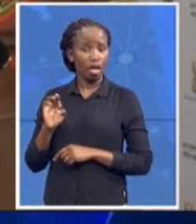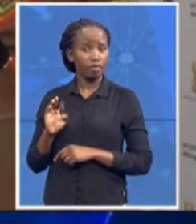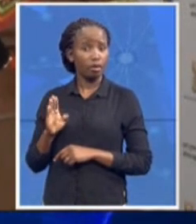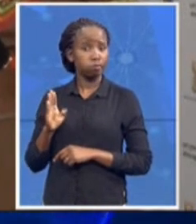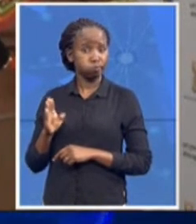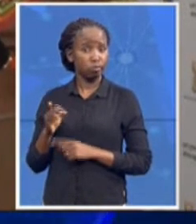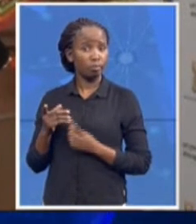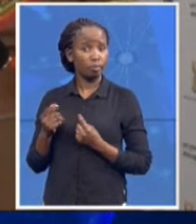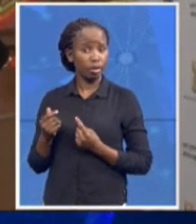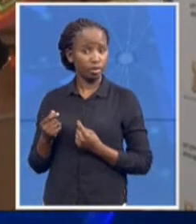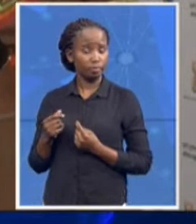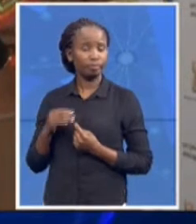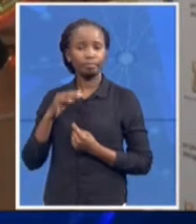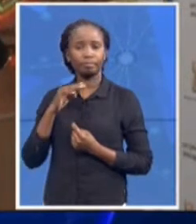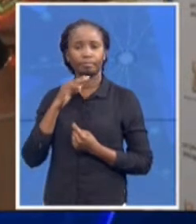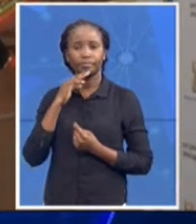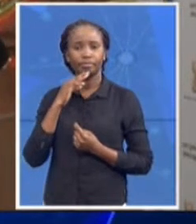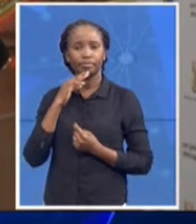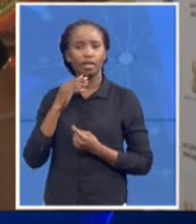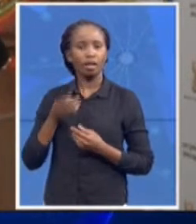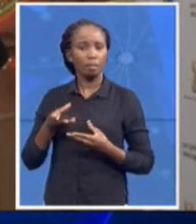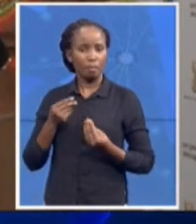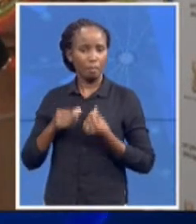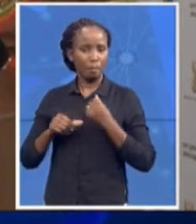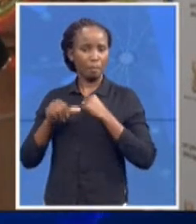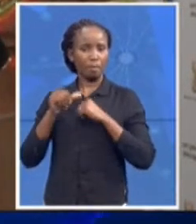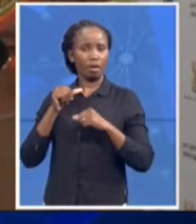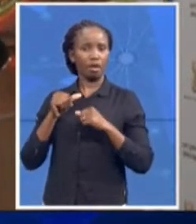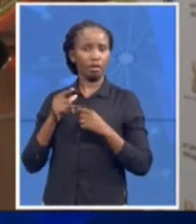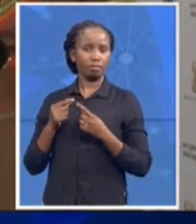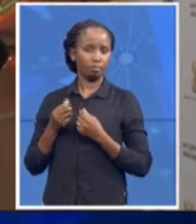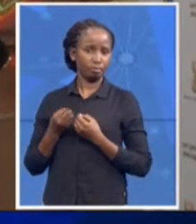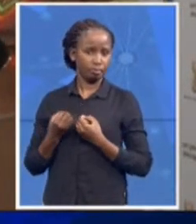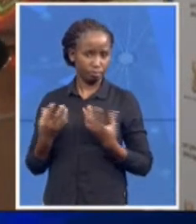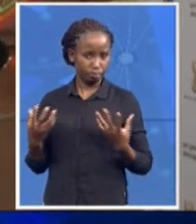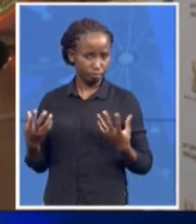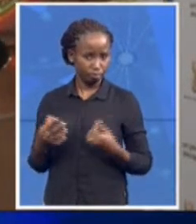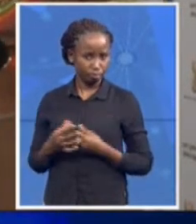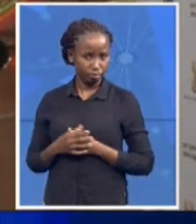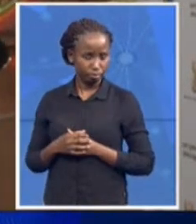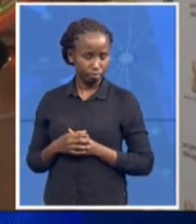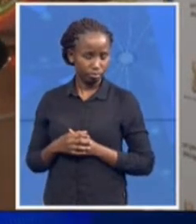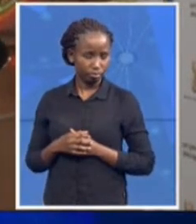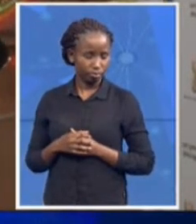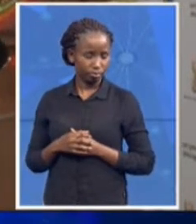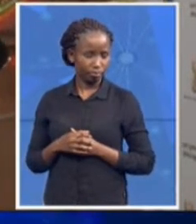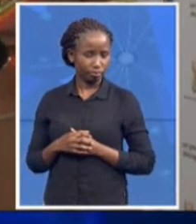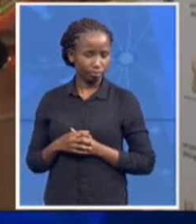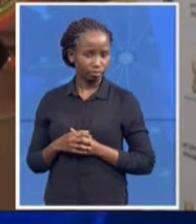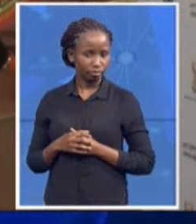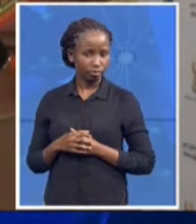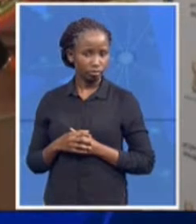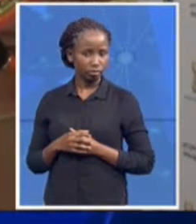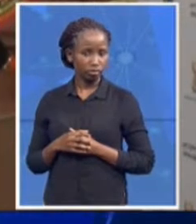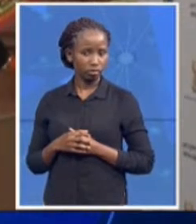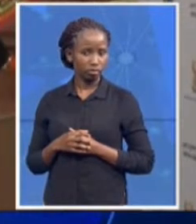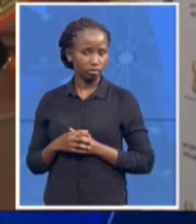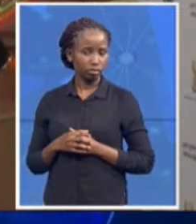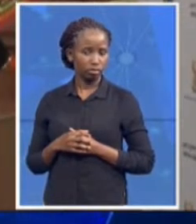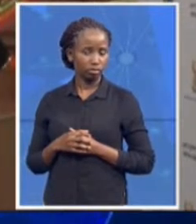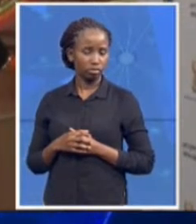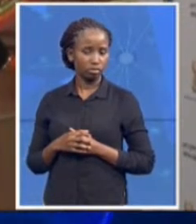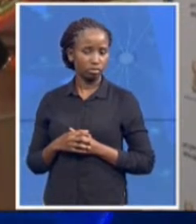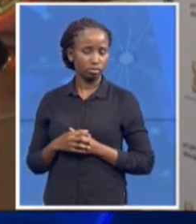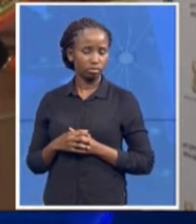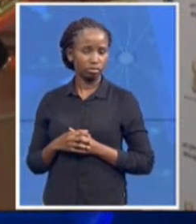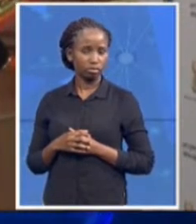any artist that received relief? And just a clarity-seeking question, does the National